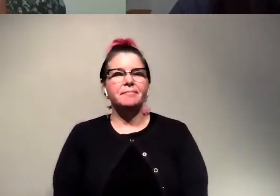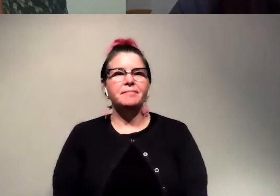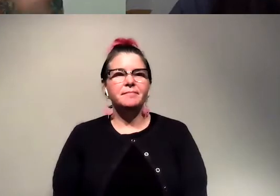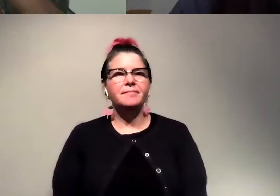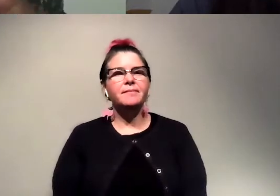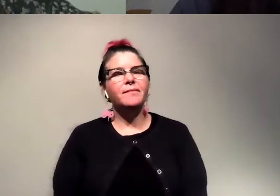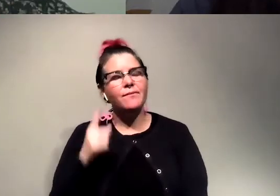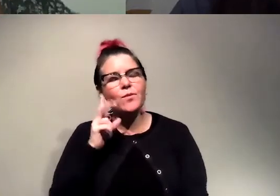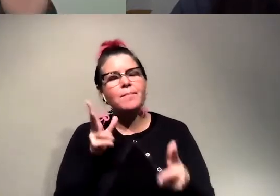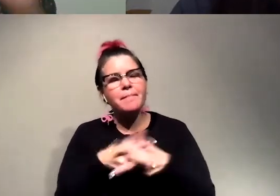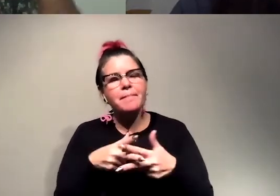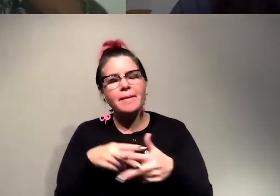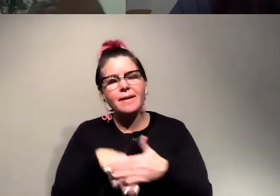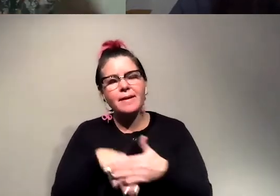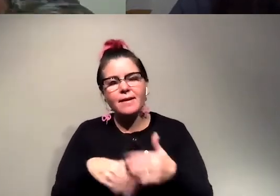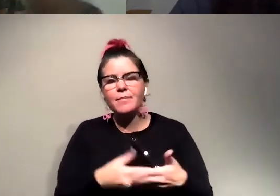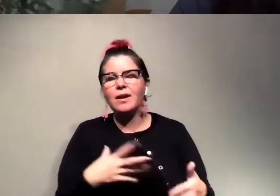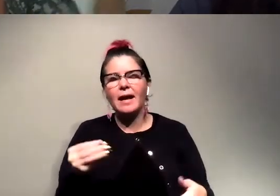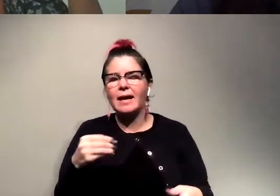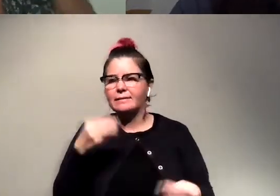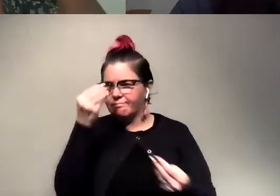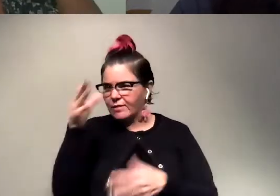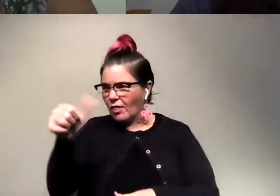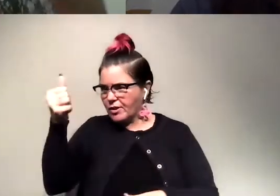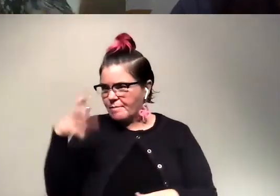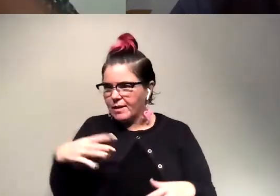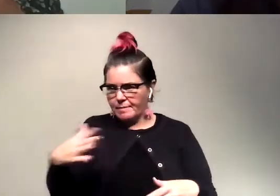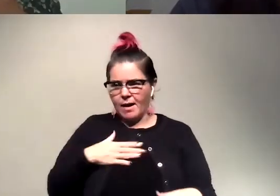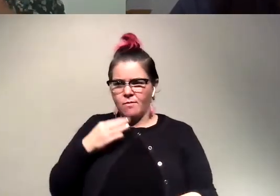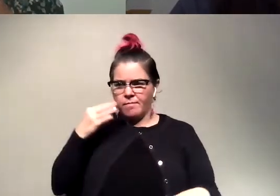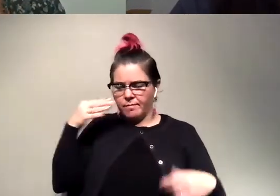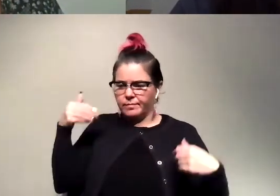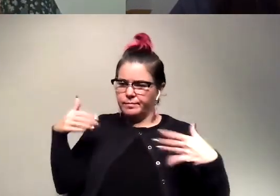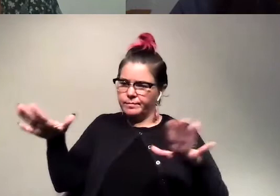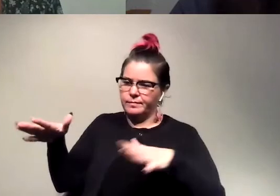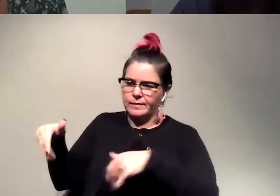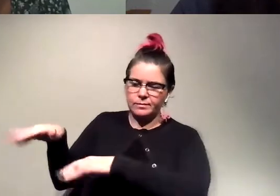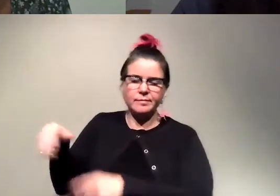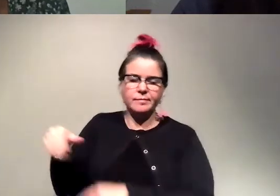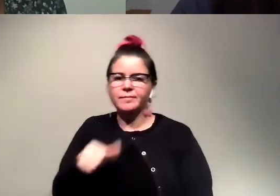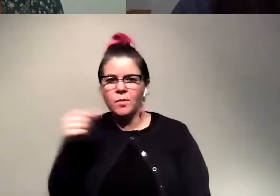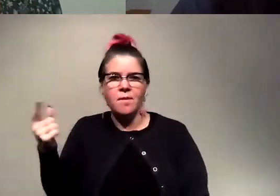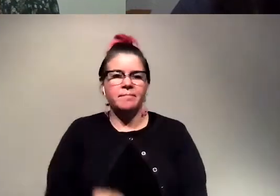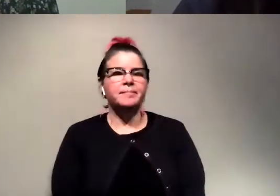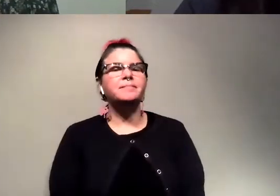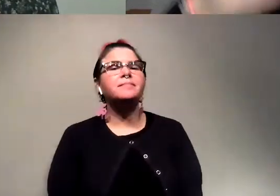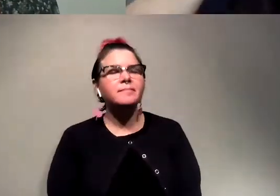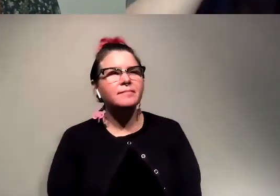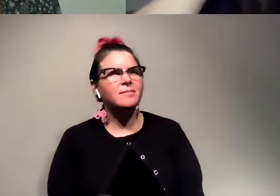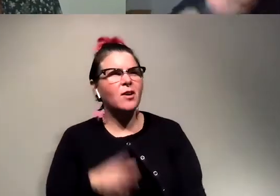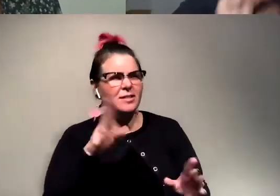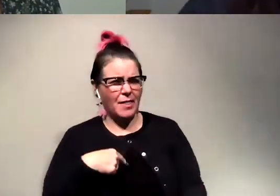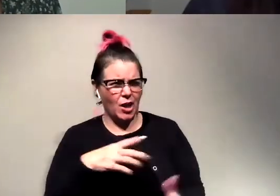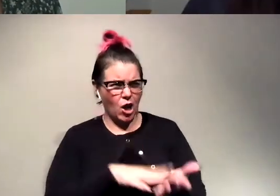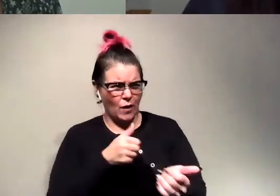mating, and it's to tell other males to like, hey, this is my house. Please don't come into my house. Awesome. I think one thing I learned from following you